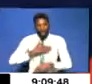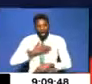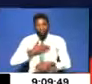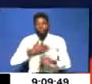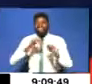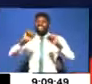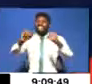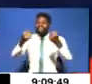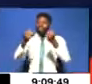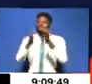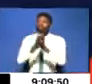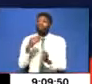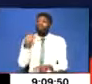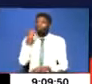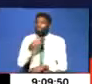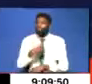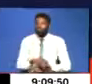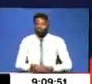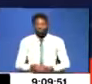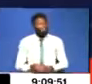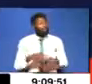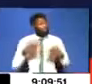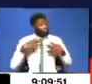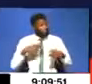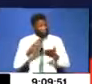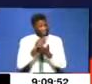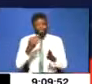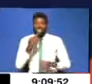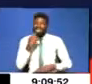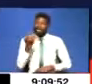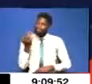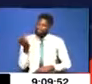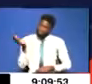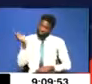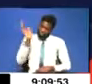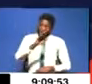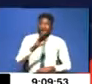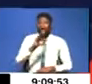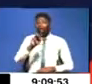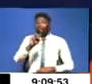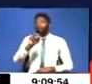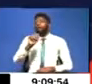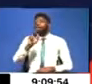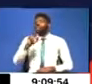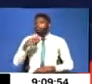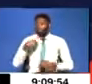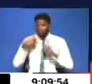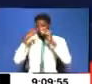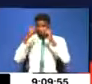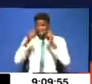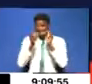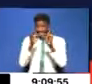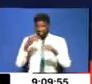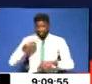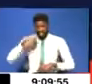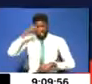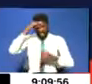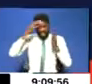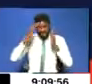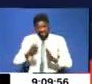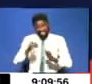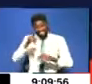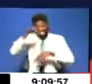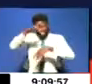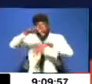Kuna watu wanasema watu watarudi kwa Mau. Na waambieni nikiwa governor, you'll get Mau over my dead body. You'll never get him